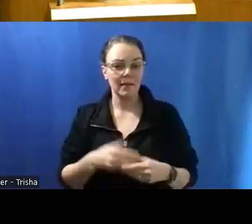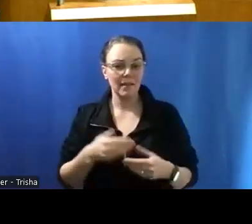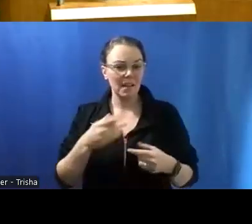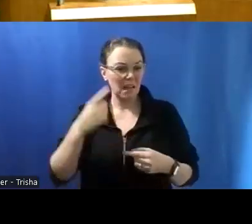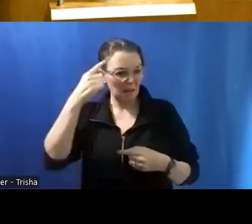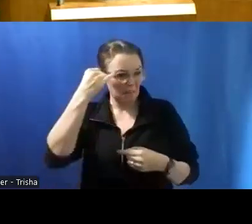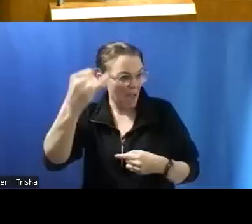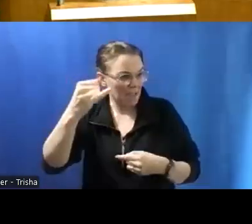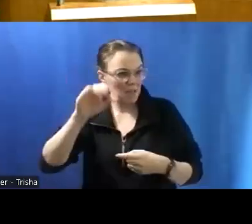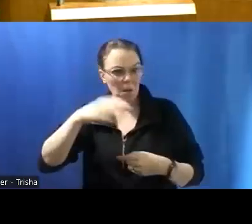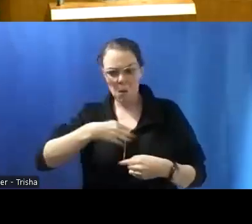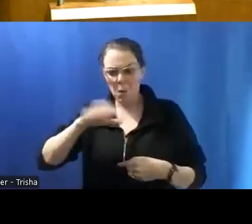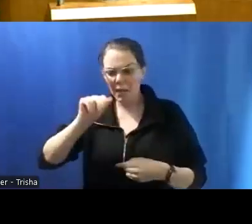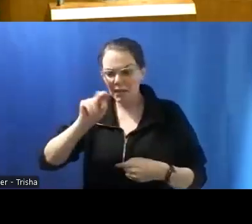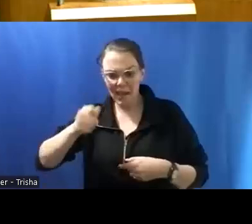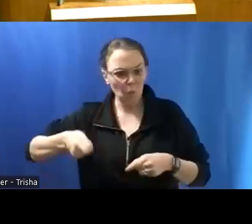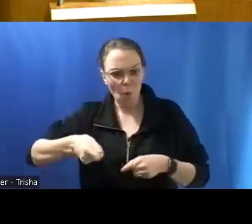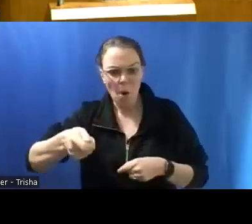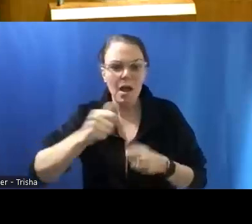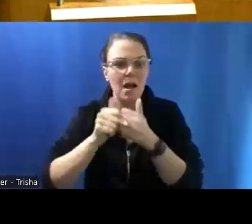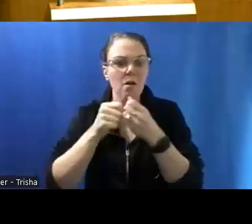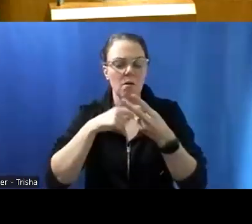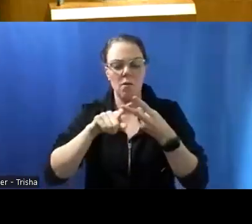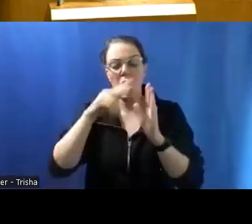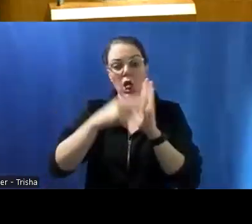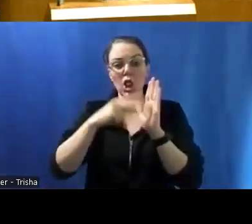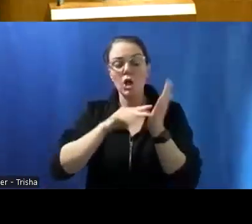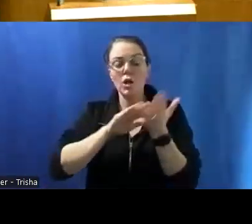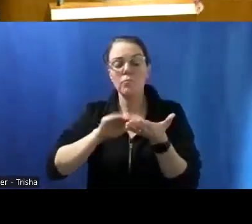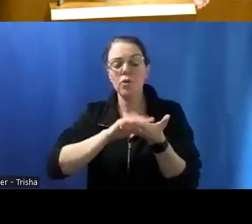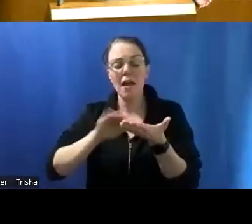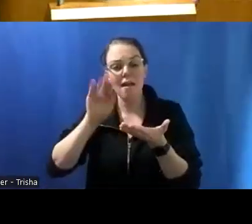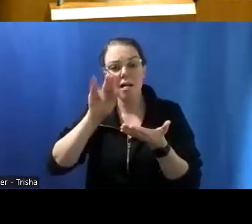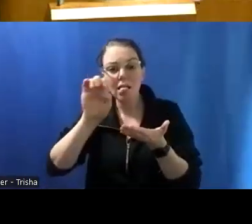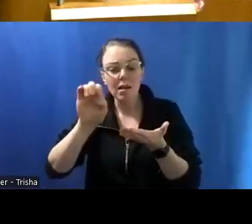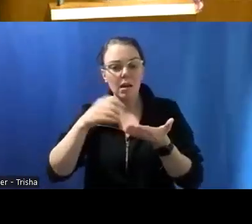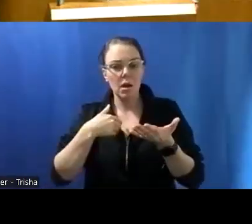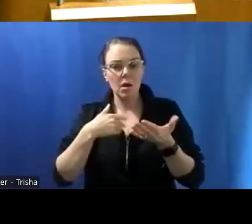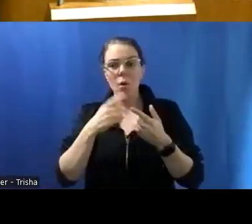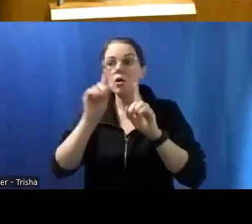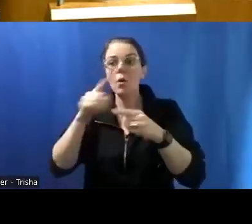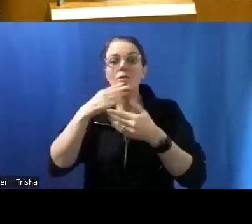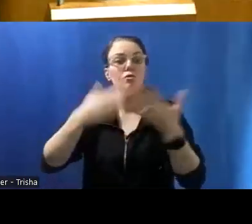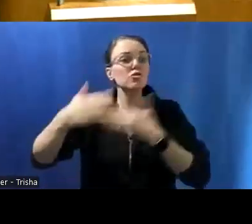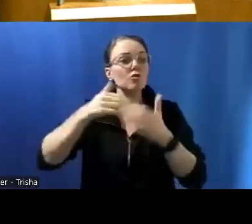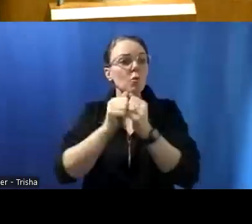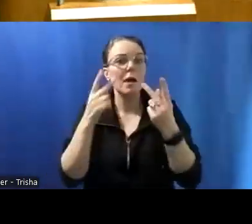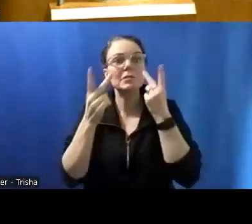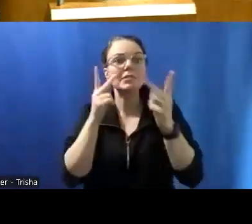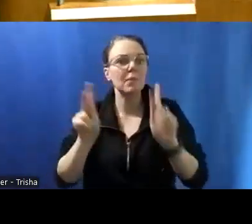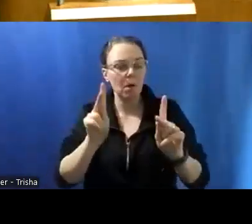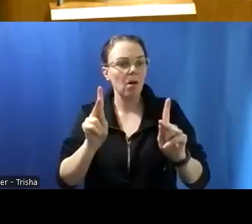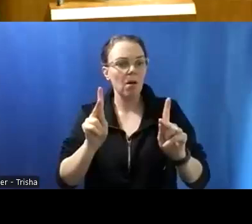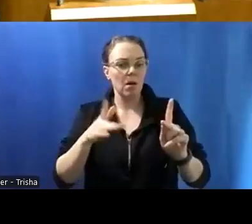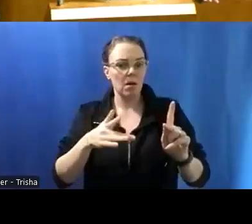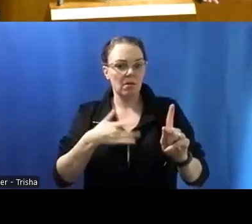or learning to read Braille or just, going to a social event where you can't see people very well. These are